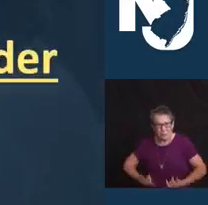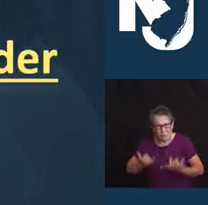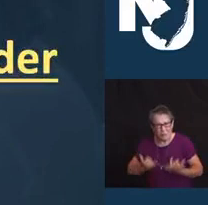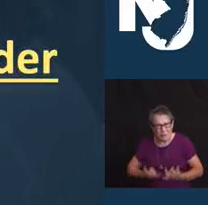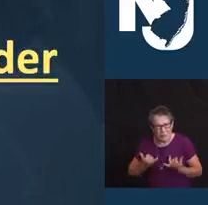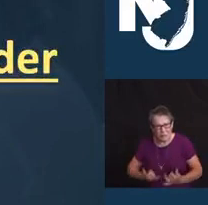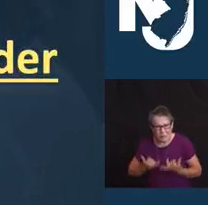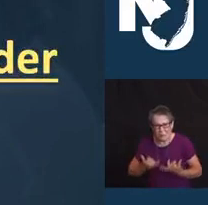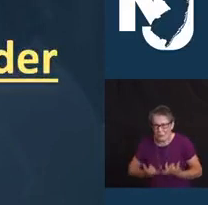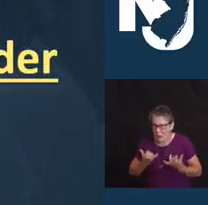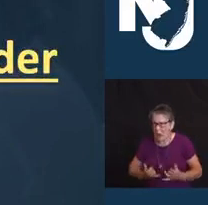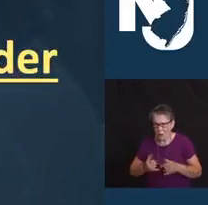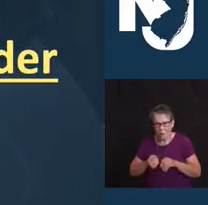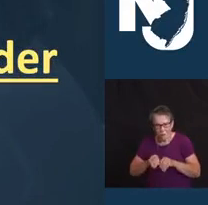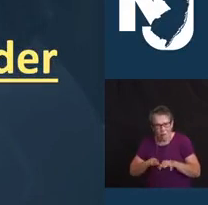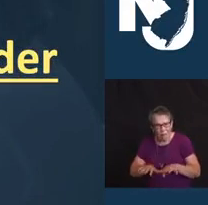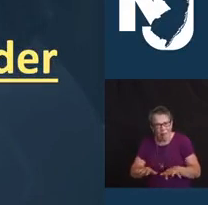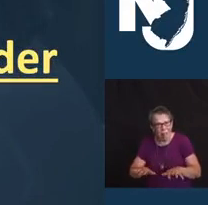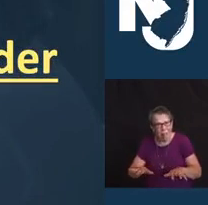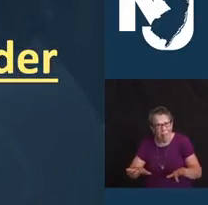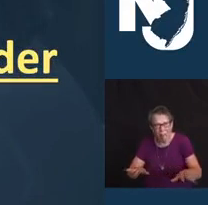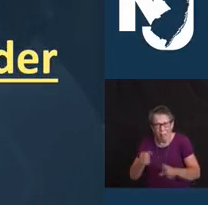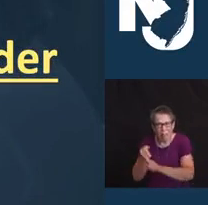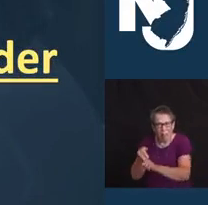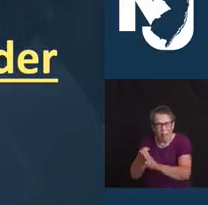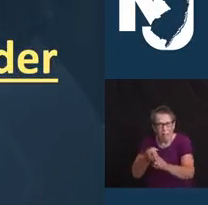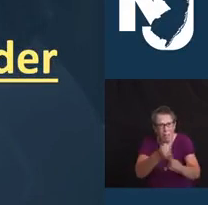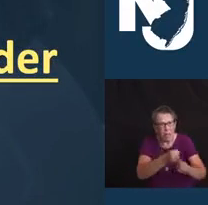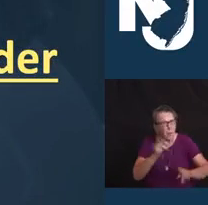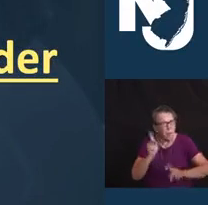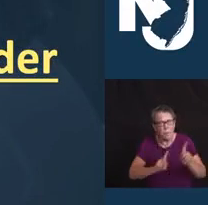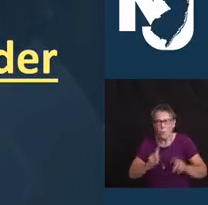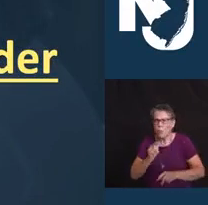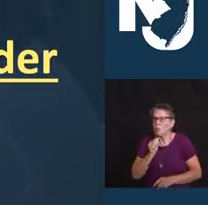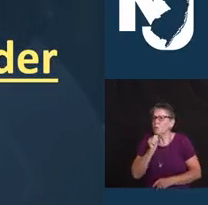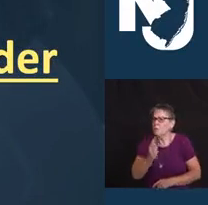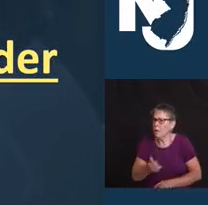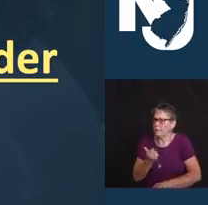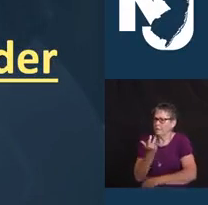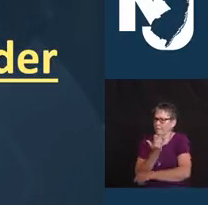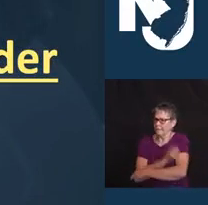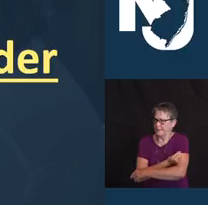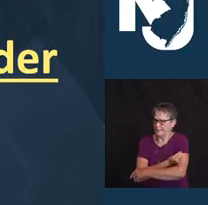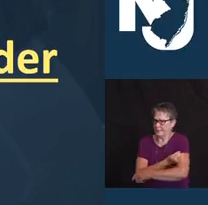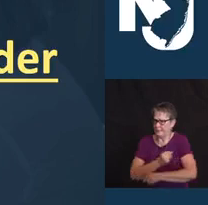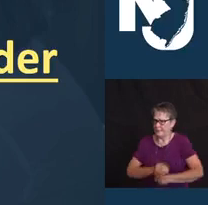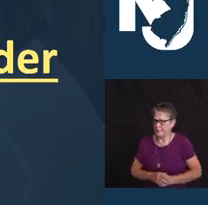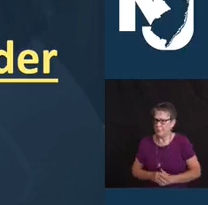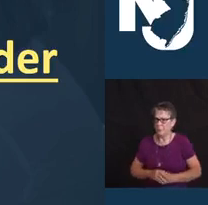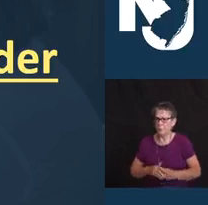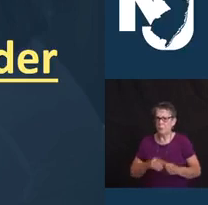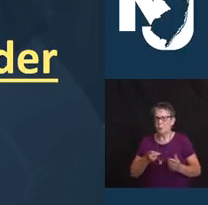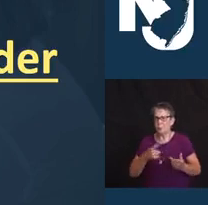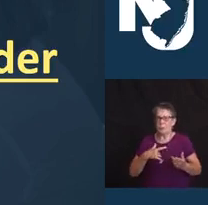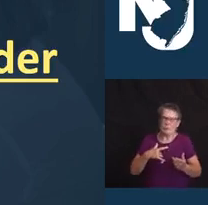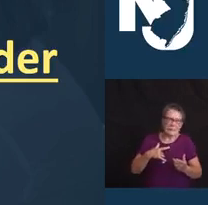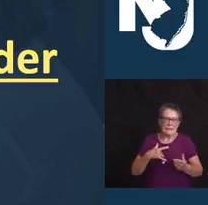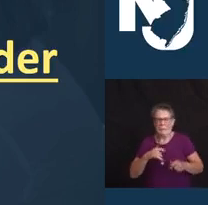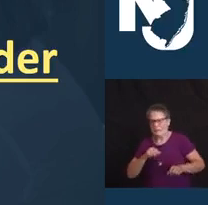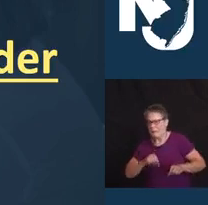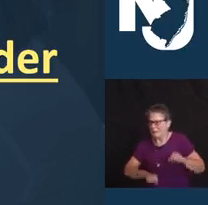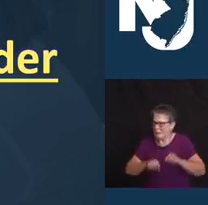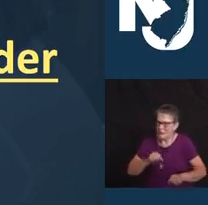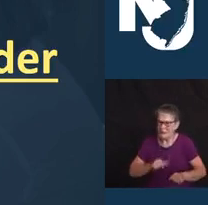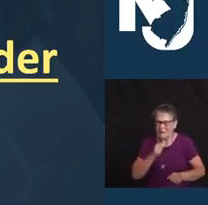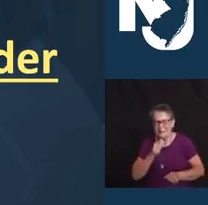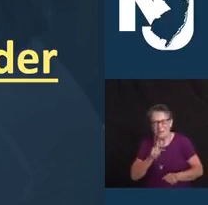you are still on the fence as to whether or not to get vaccinated, please take these numbers to heart. The vaccines work. They are safe. They're